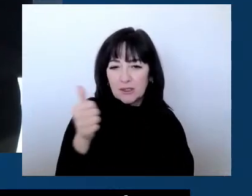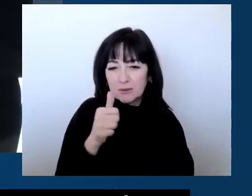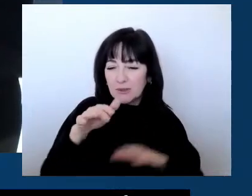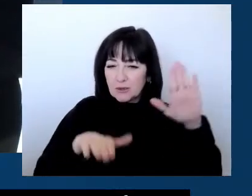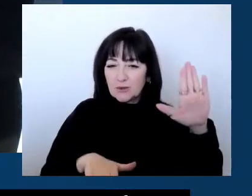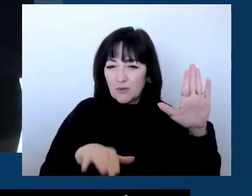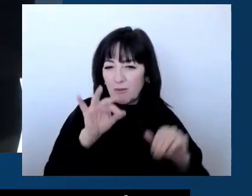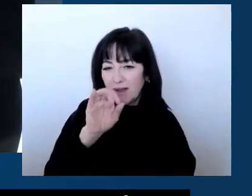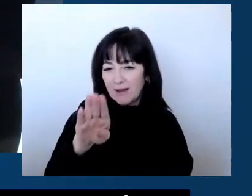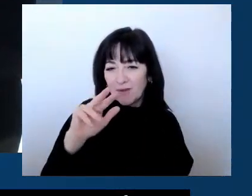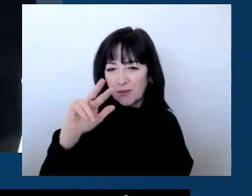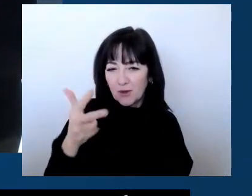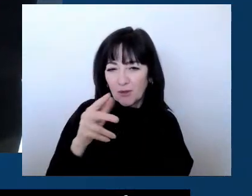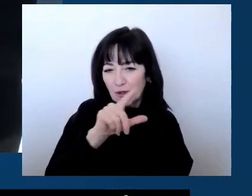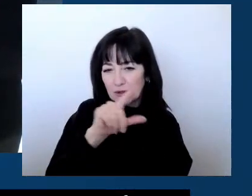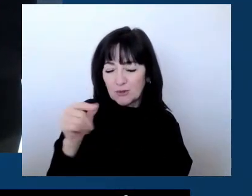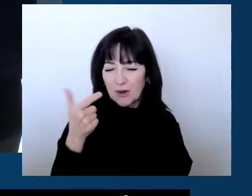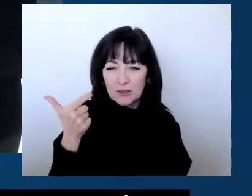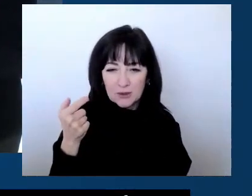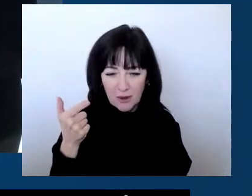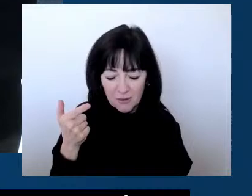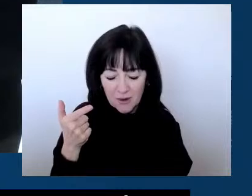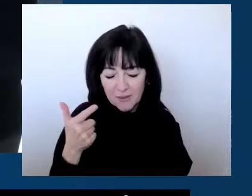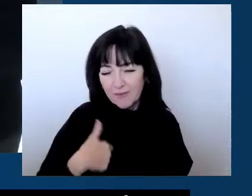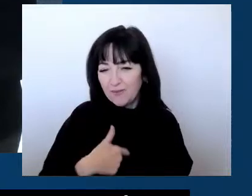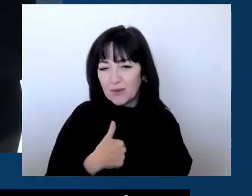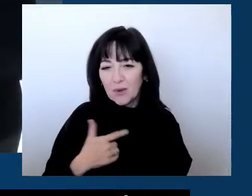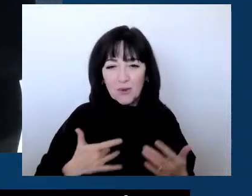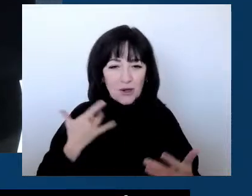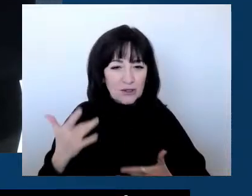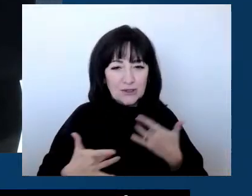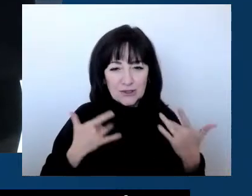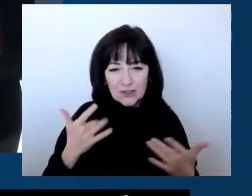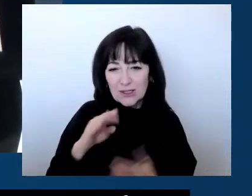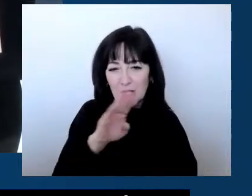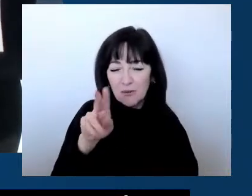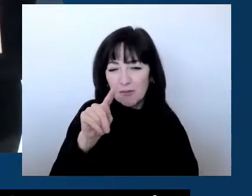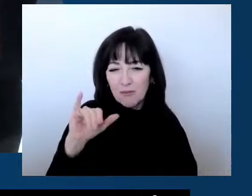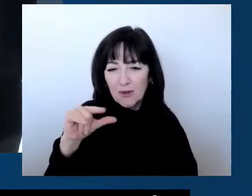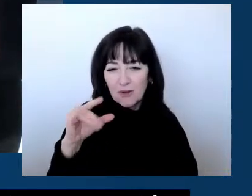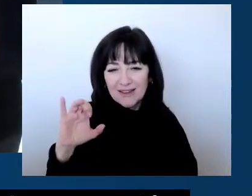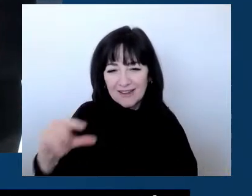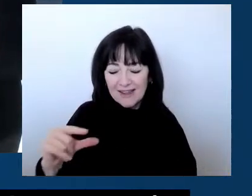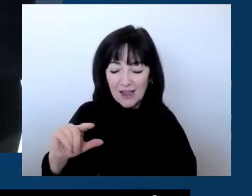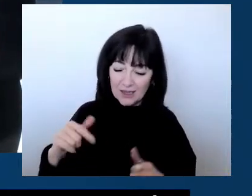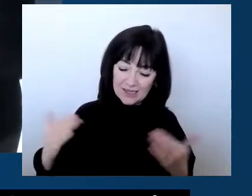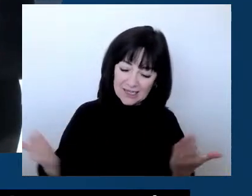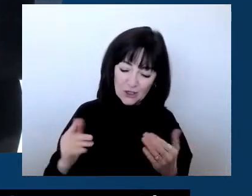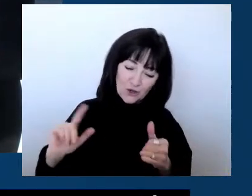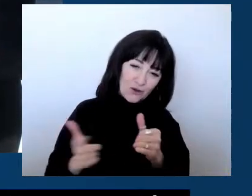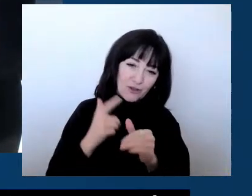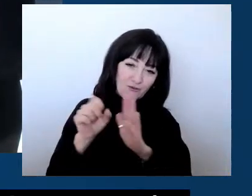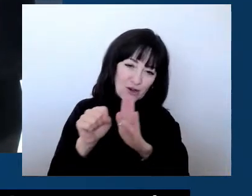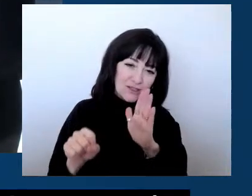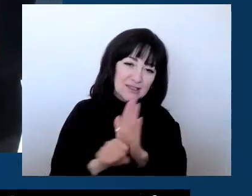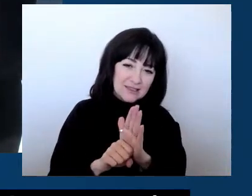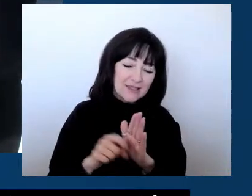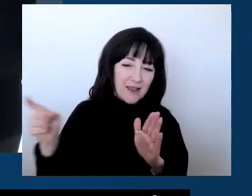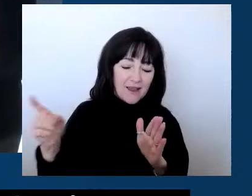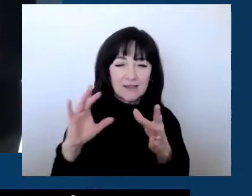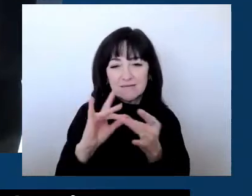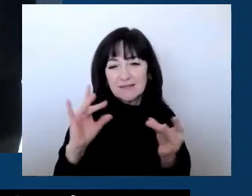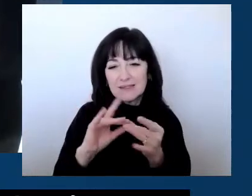3rd, 2021. We are so excited to have you here in the first state with us to talk more about how the President's